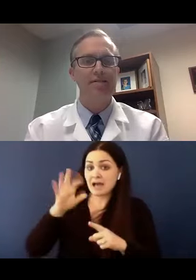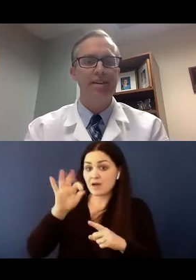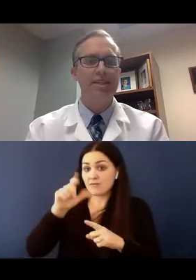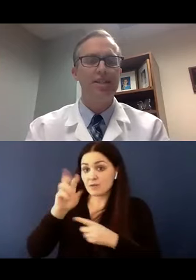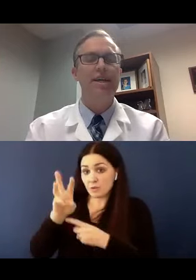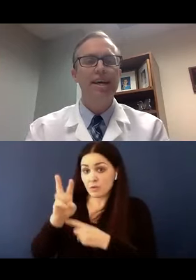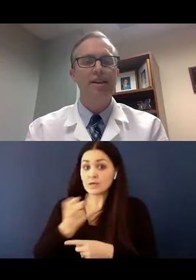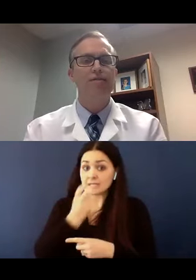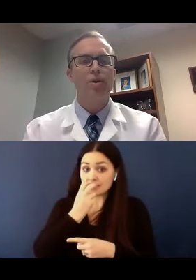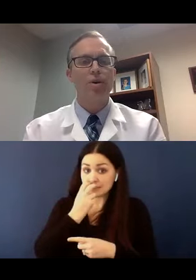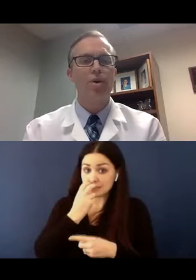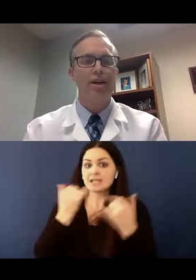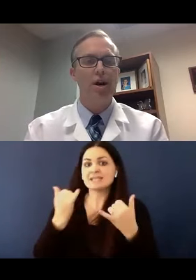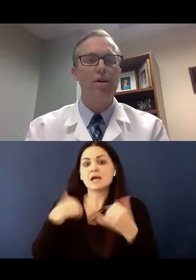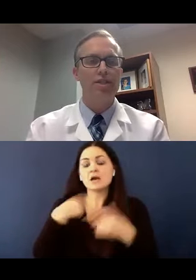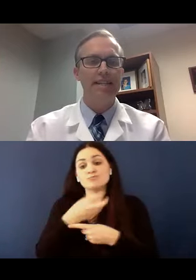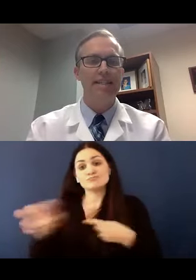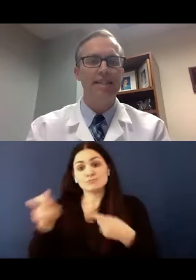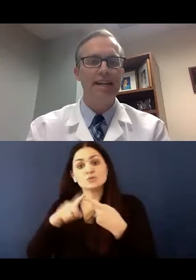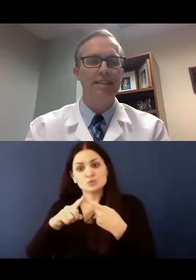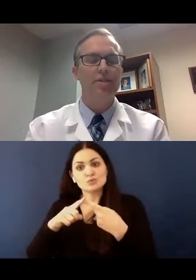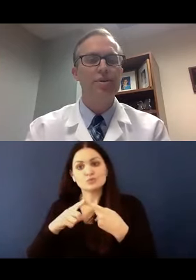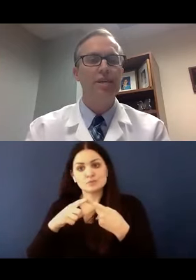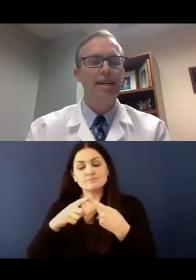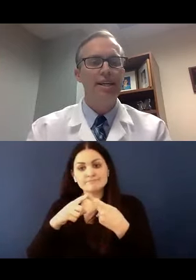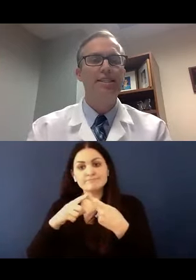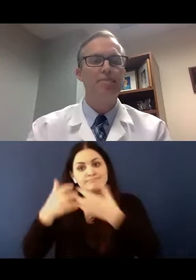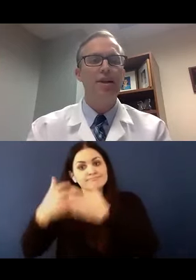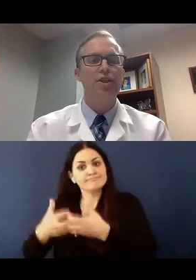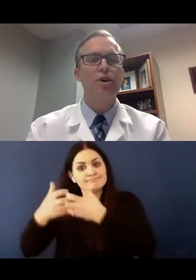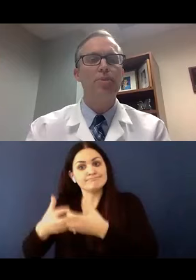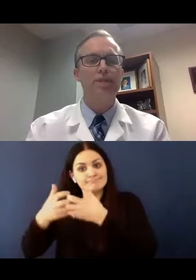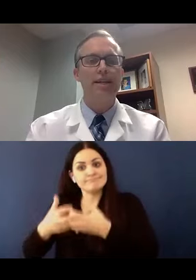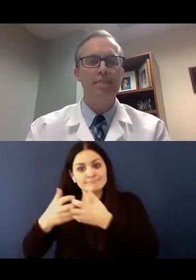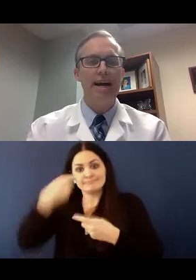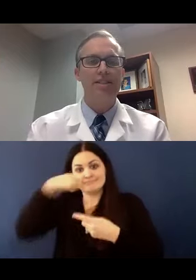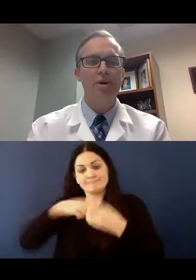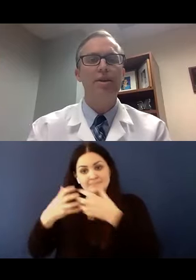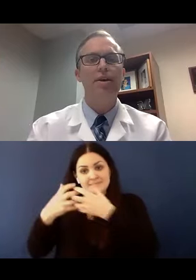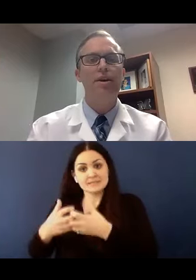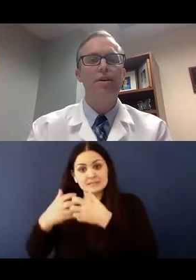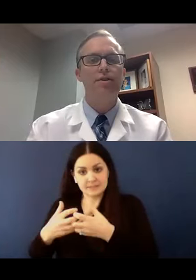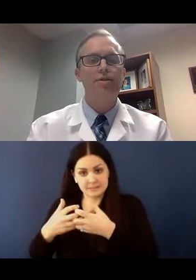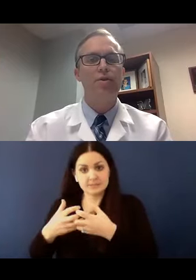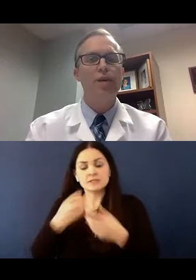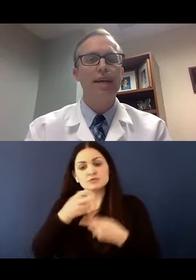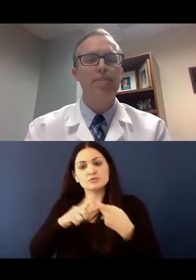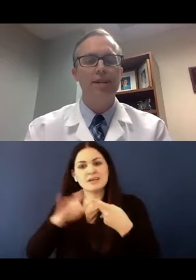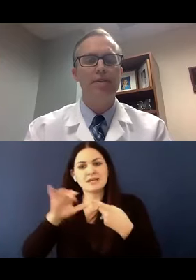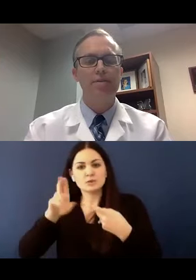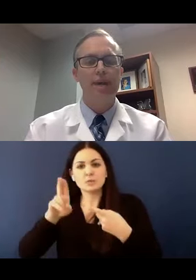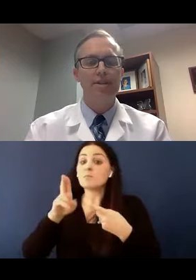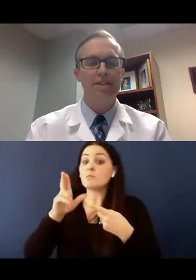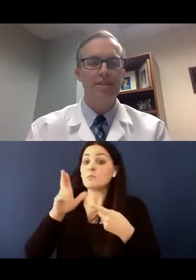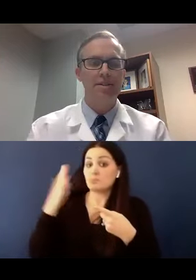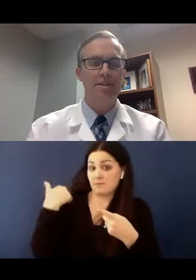mechanical ventilation and therefore requiring longer stays in the ICU. And this has been at 30% in the past month versus 48% over